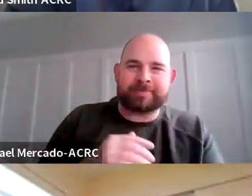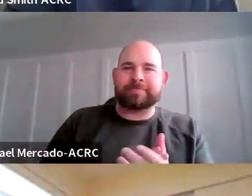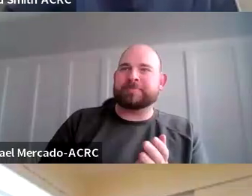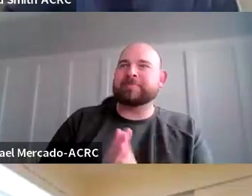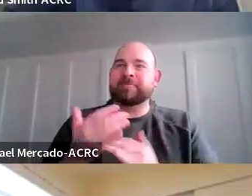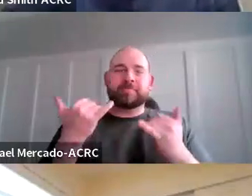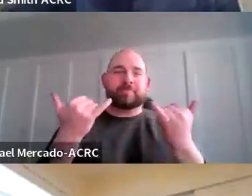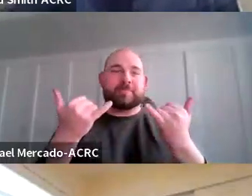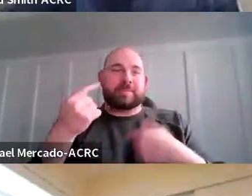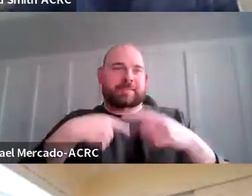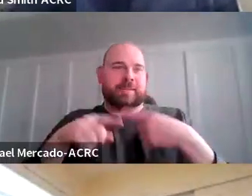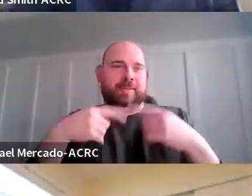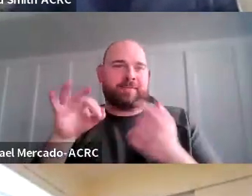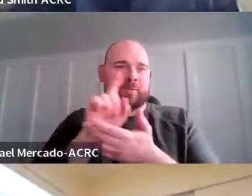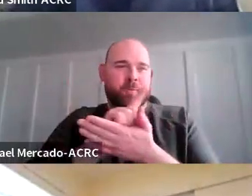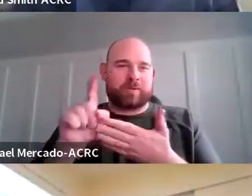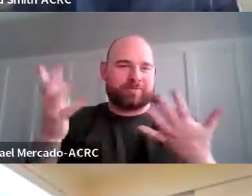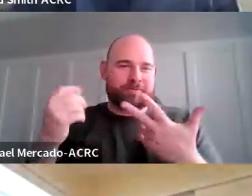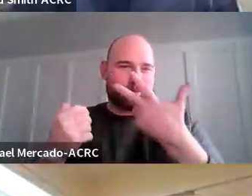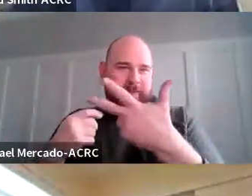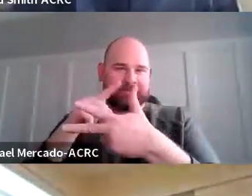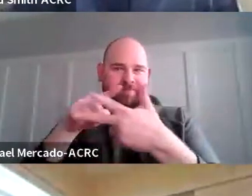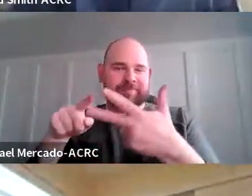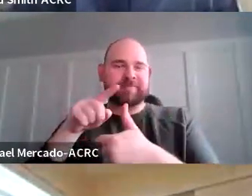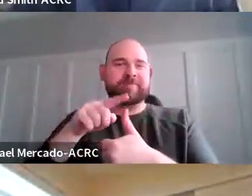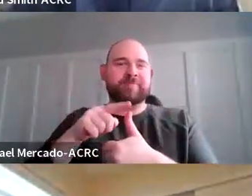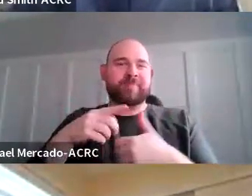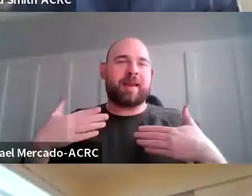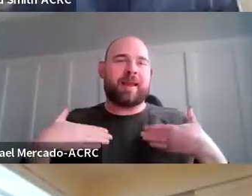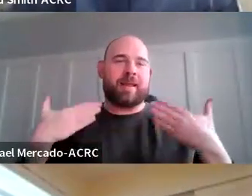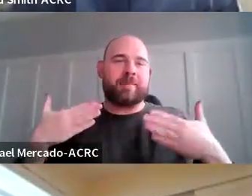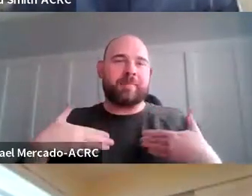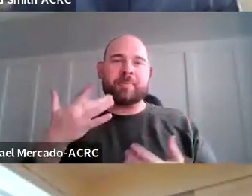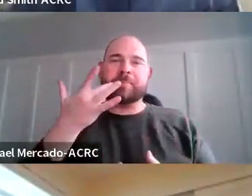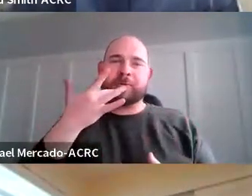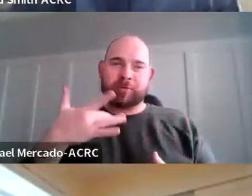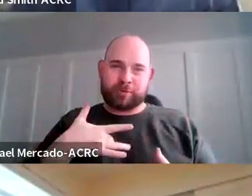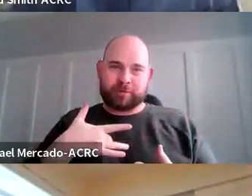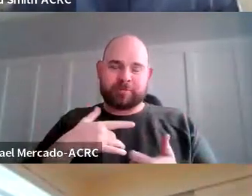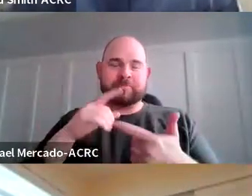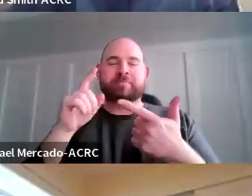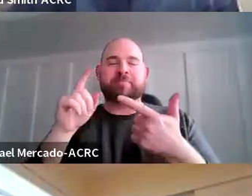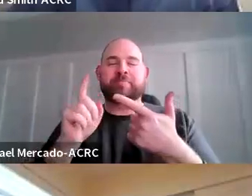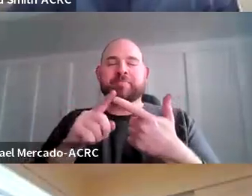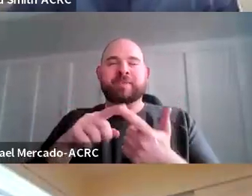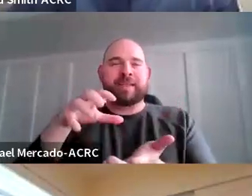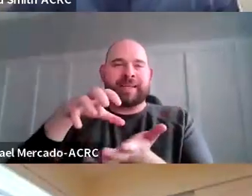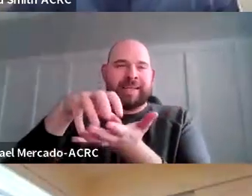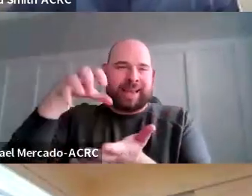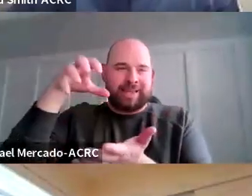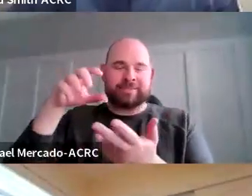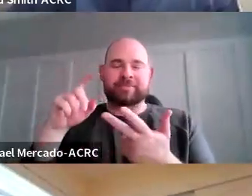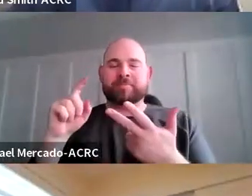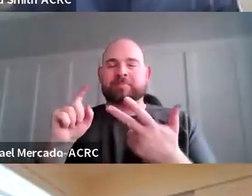All right, hello, good morning, everybody. So our signs for the week, we're gonna have three: happy